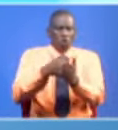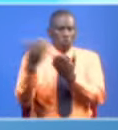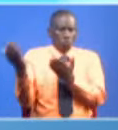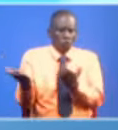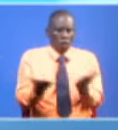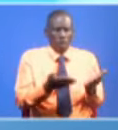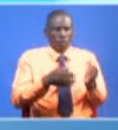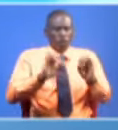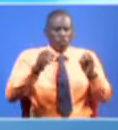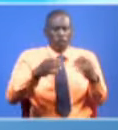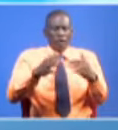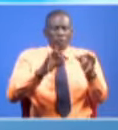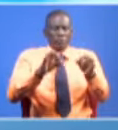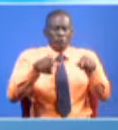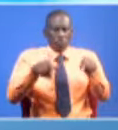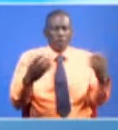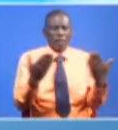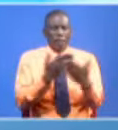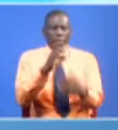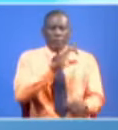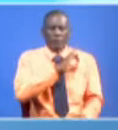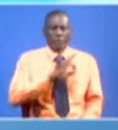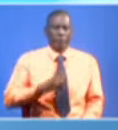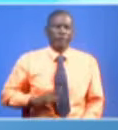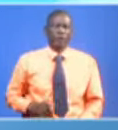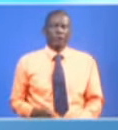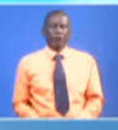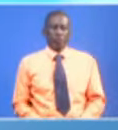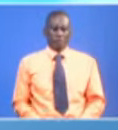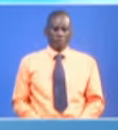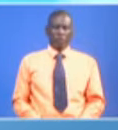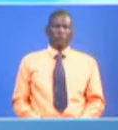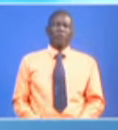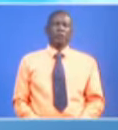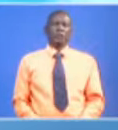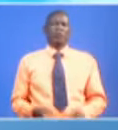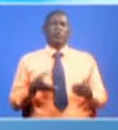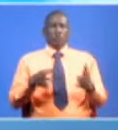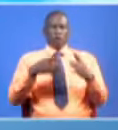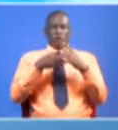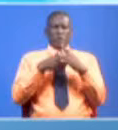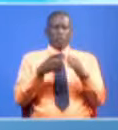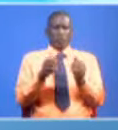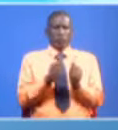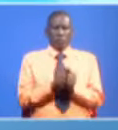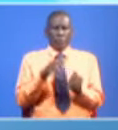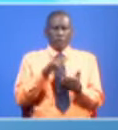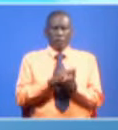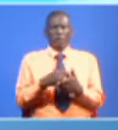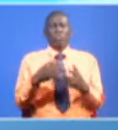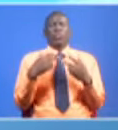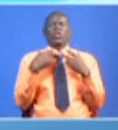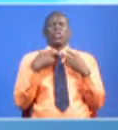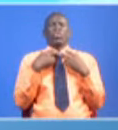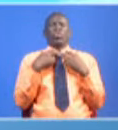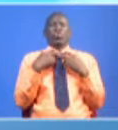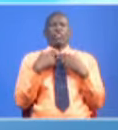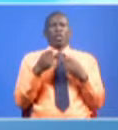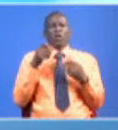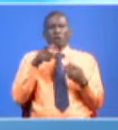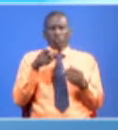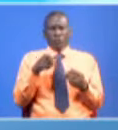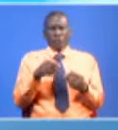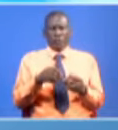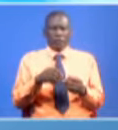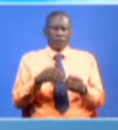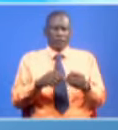with the program. Our silent chapter for the night is David Agondoa. We start with that standoff with the unabashed refusal of